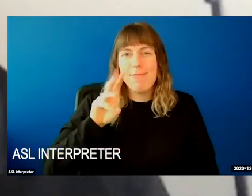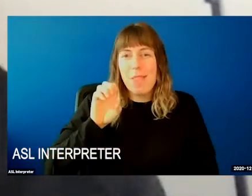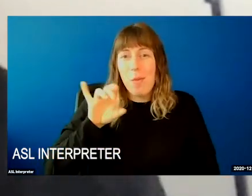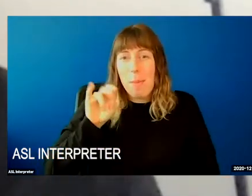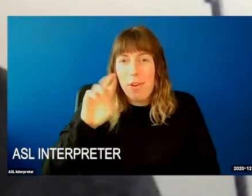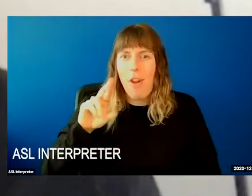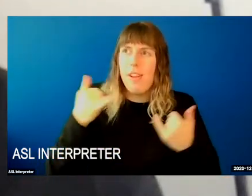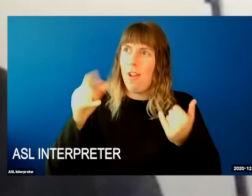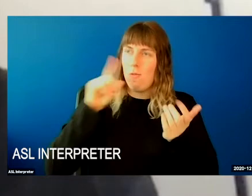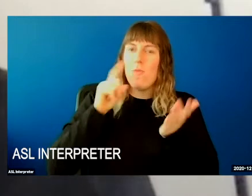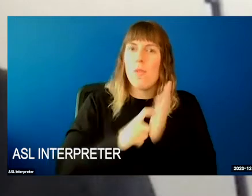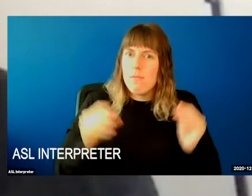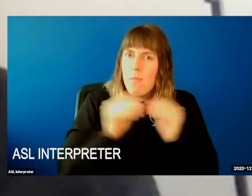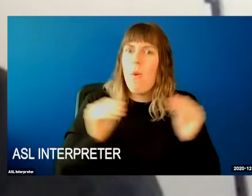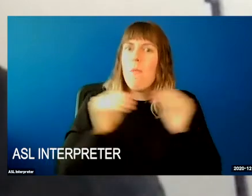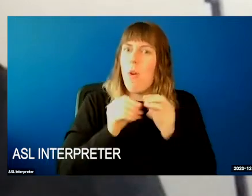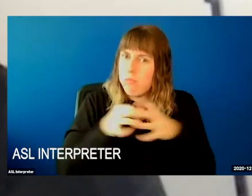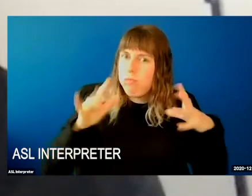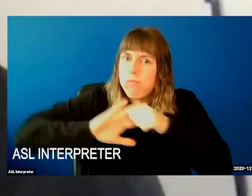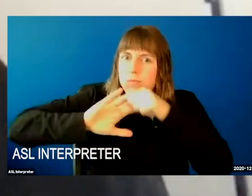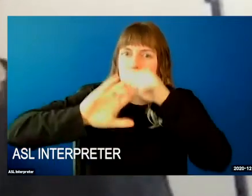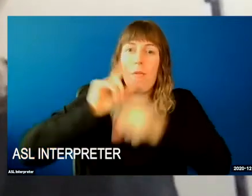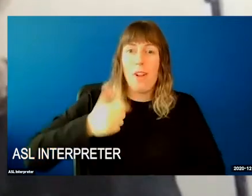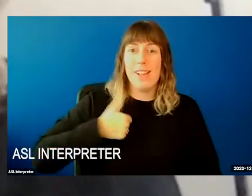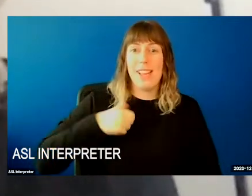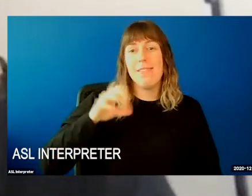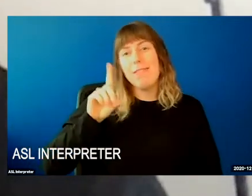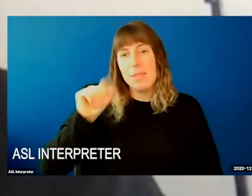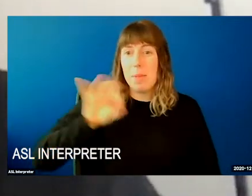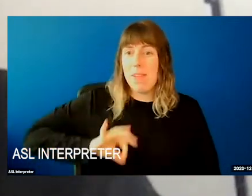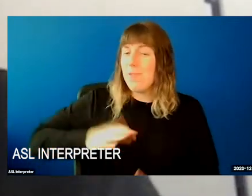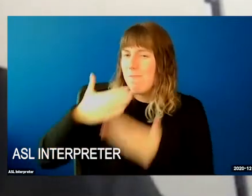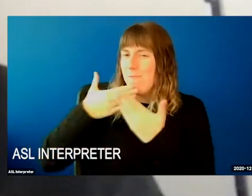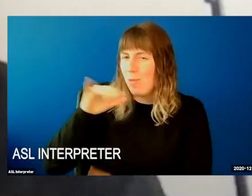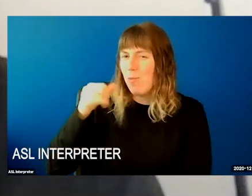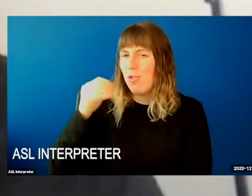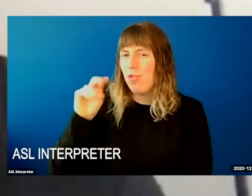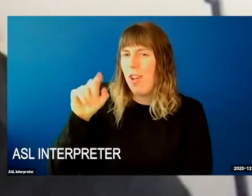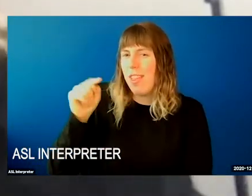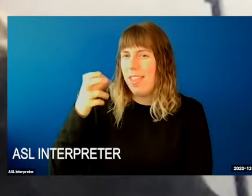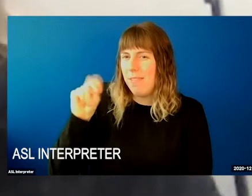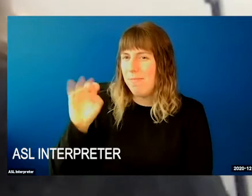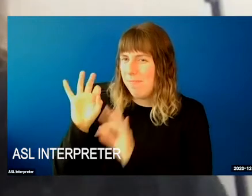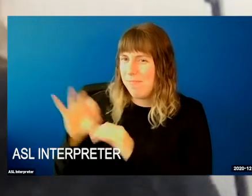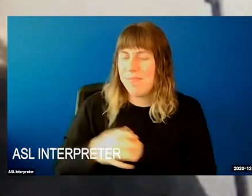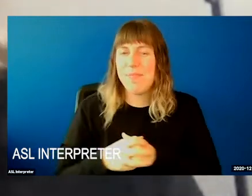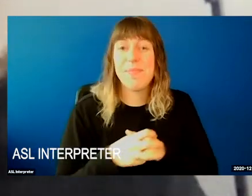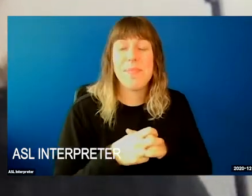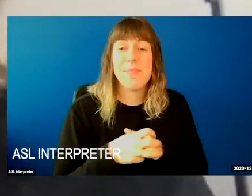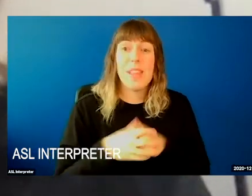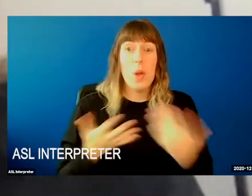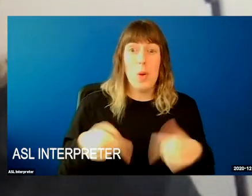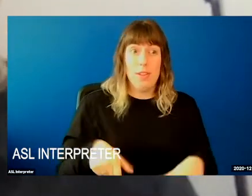to build momentum for the Canada Disability Benefit. Thank you very much, Jonathan. So like I was saying, this is